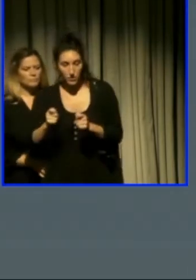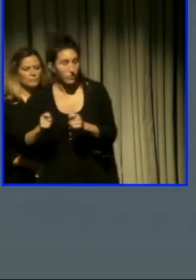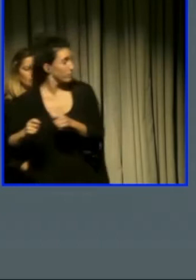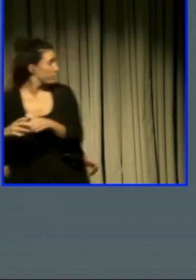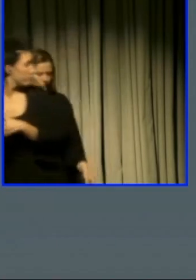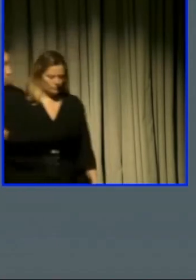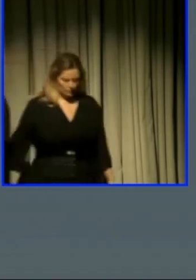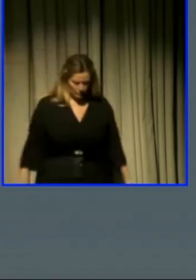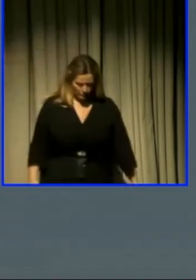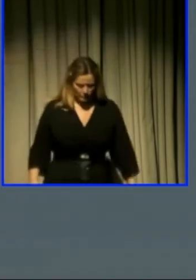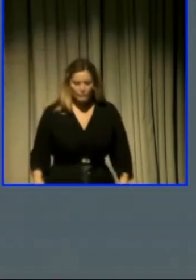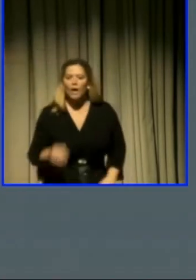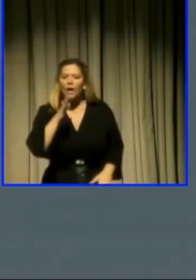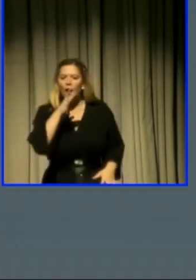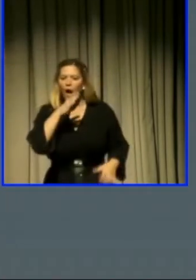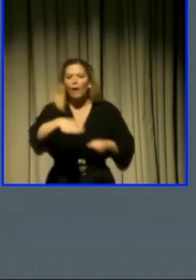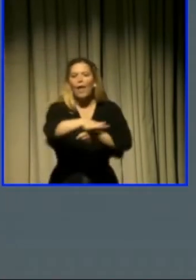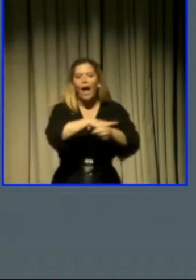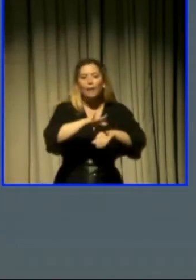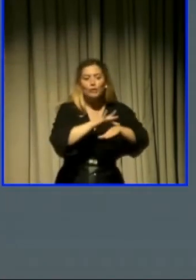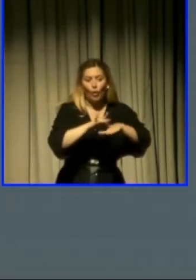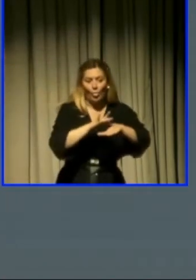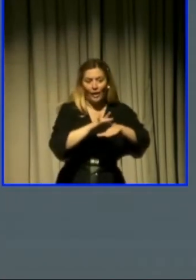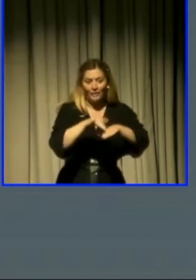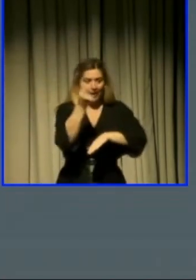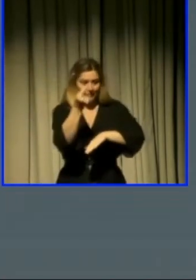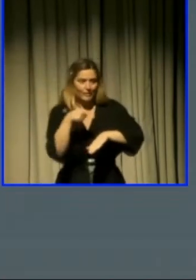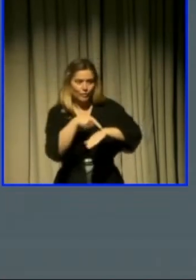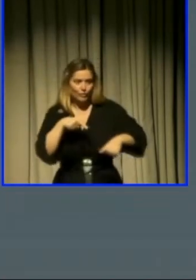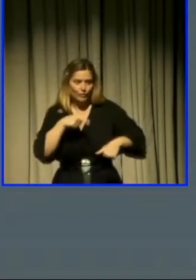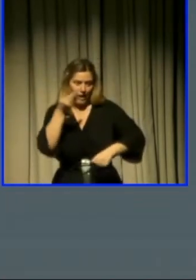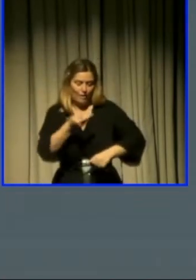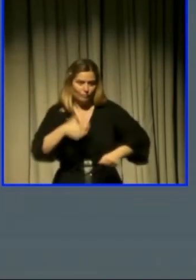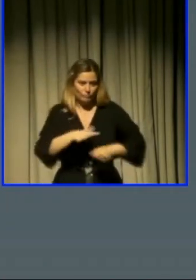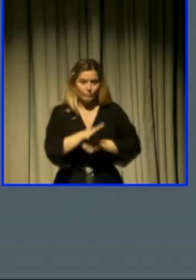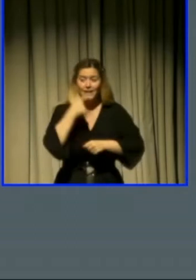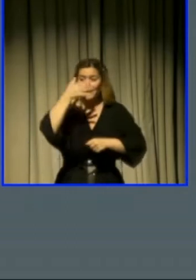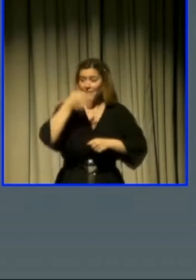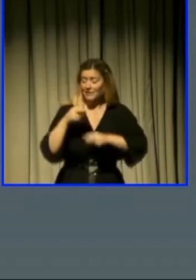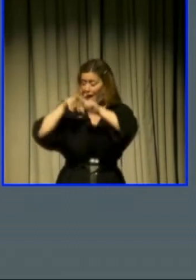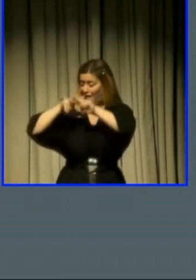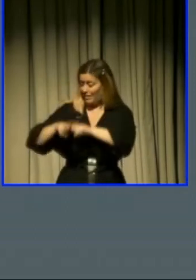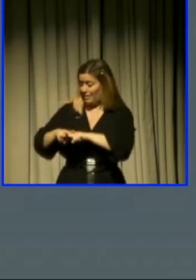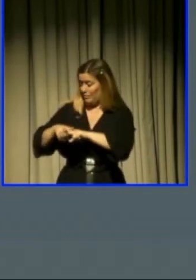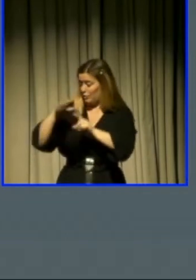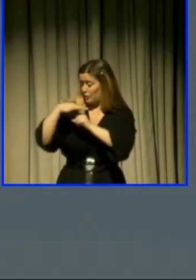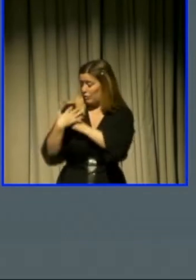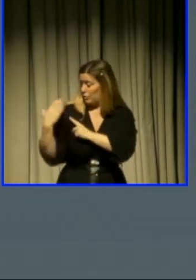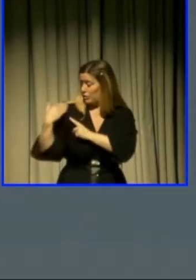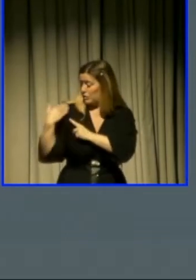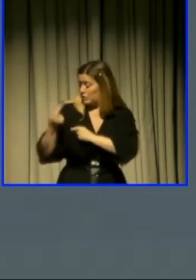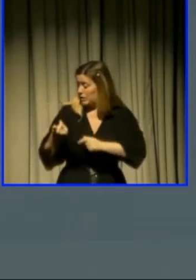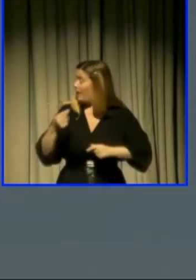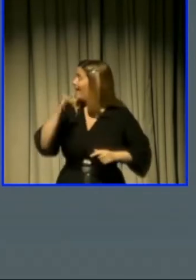you look at more recent phenomena, which is NFTs, non-fungible tokens, that's taken